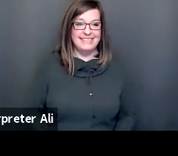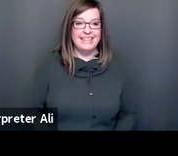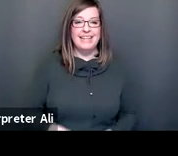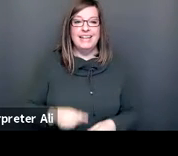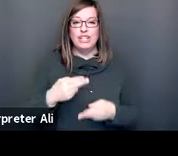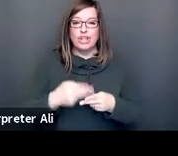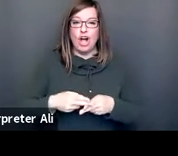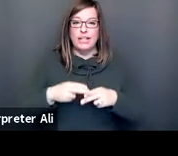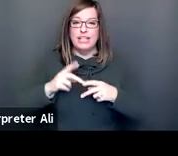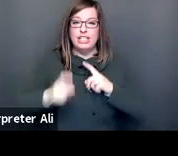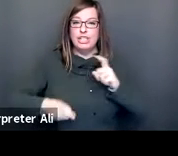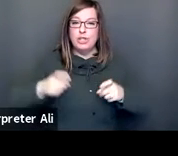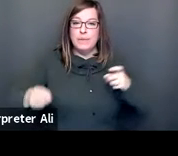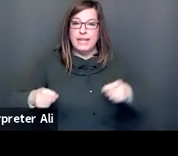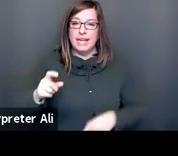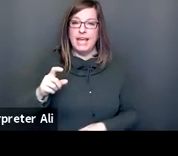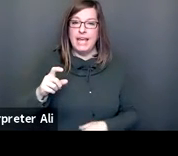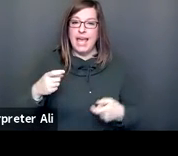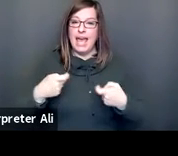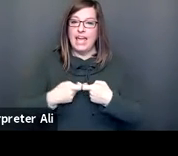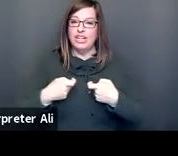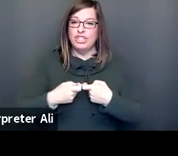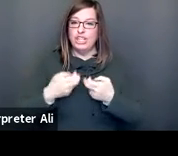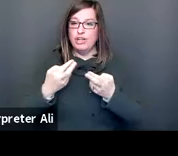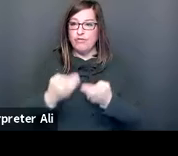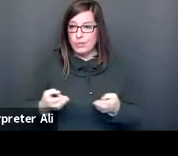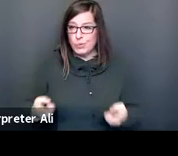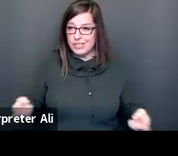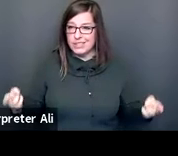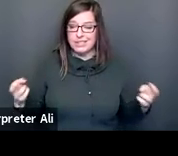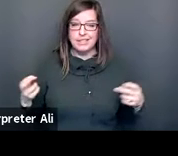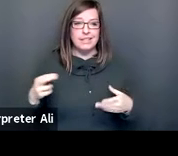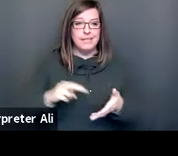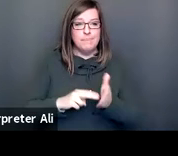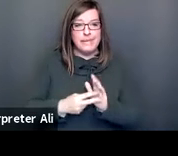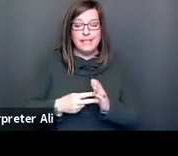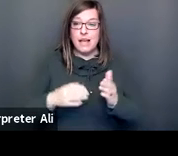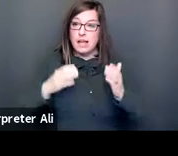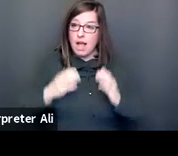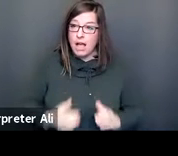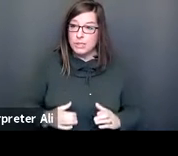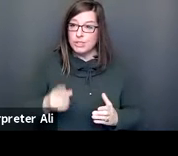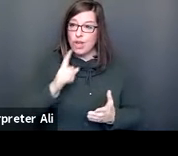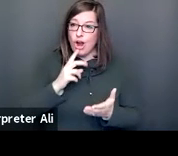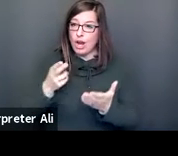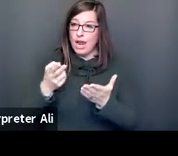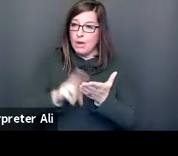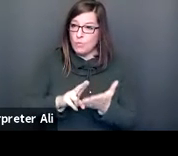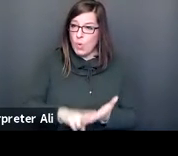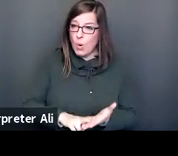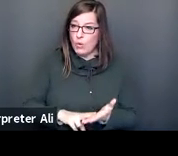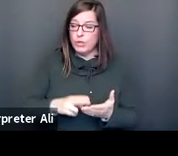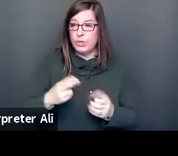distributed energy resources. So again, customers are enrolled in an opt-out